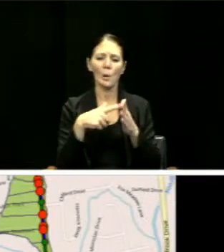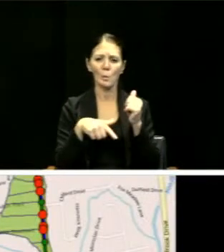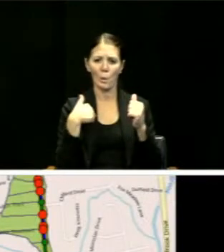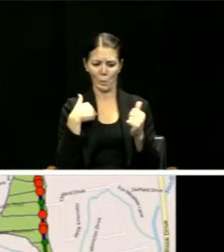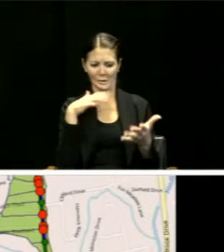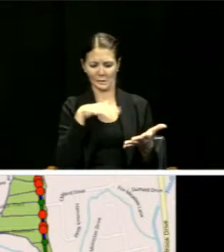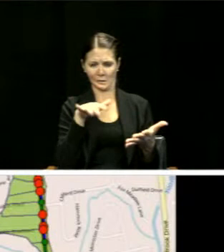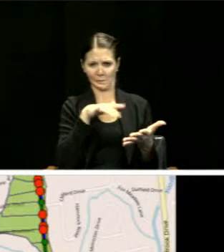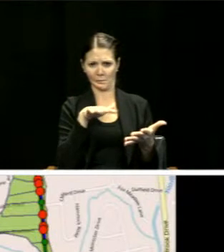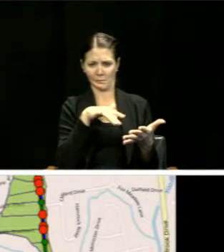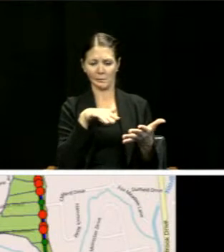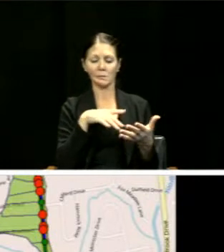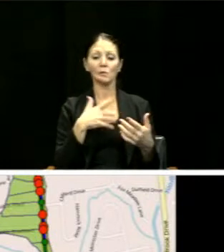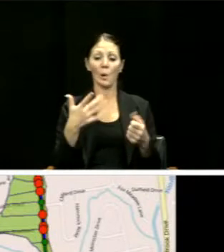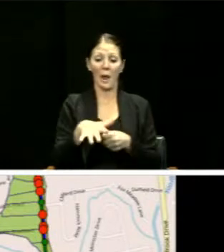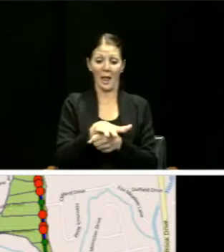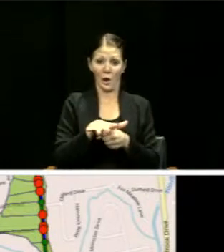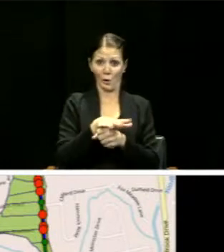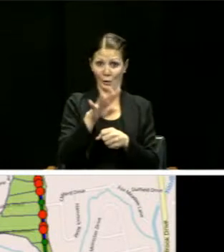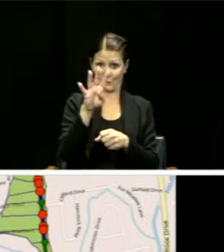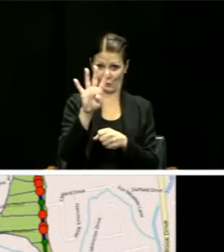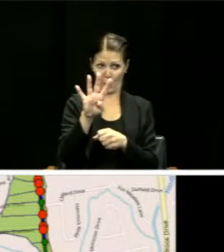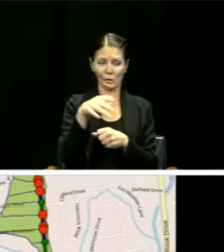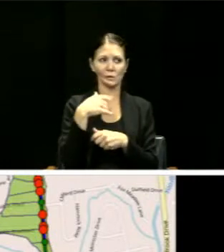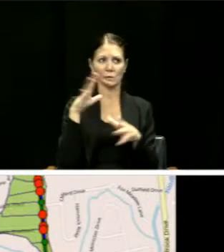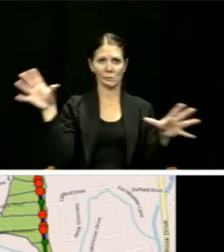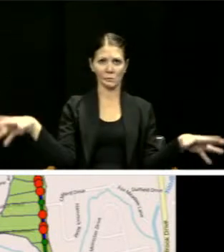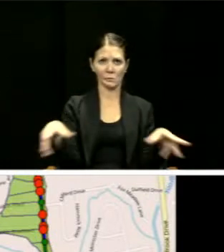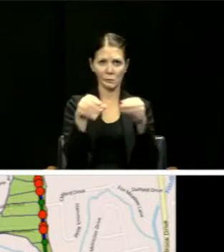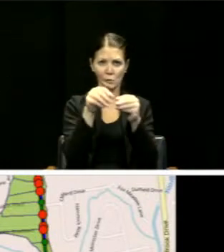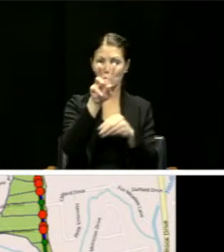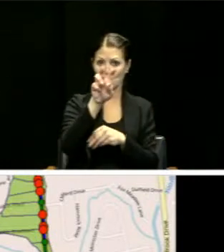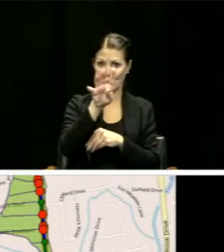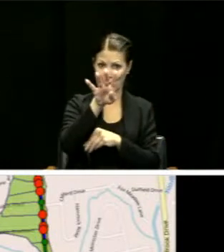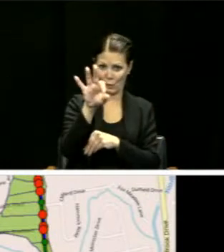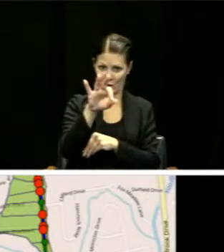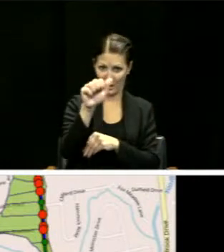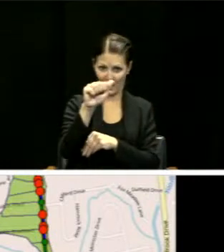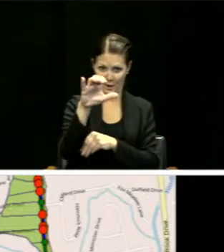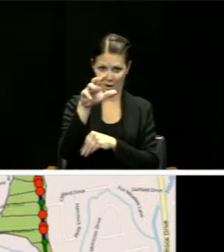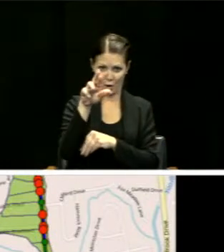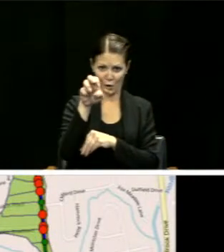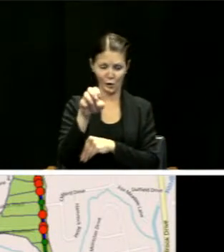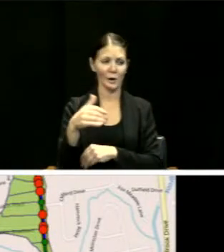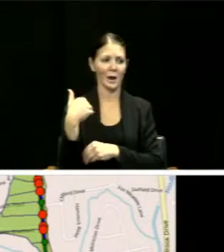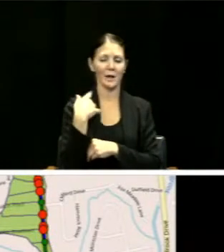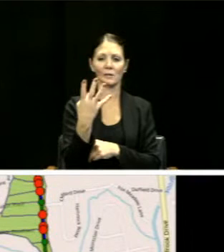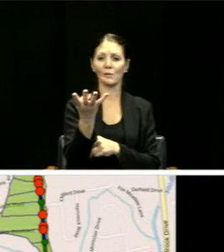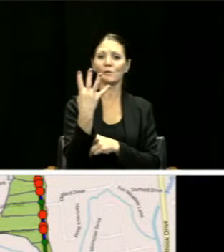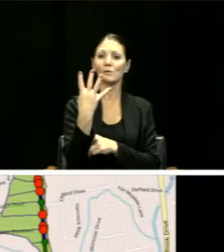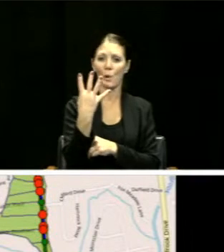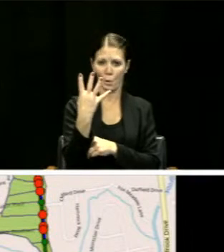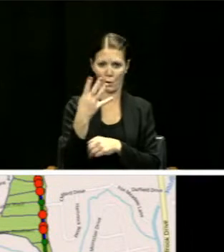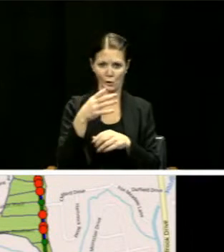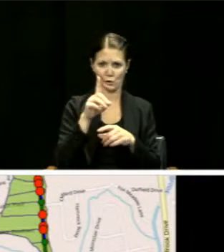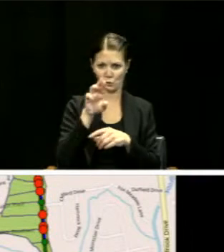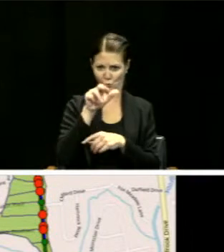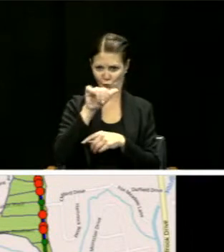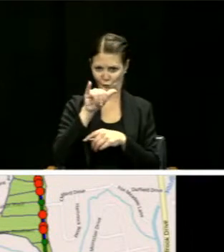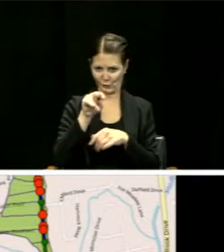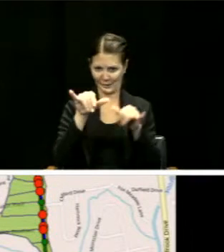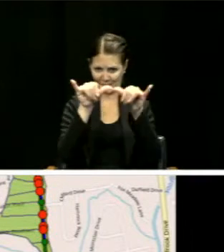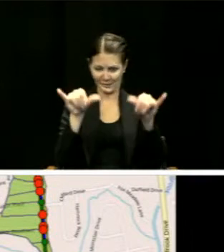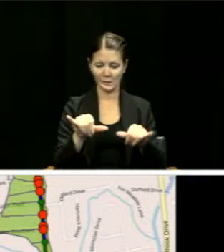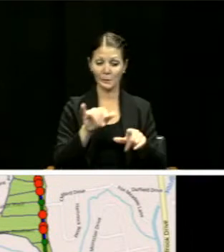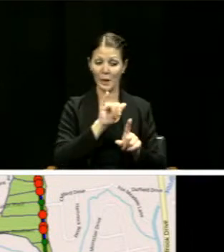4, just to give you an overview, it's 249 acres. It has 4 drainage systems. There's the North Main Street, and that's the one